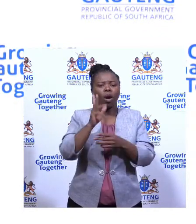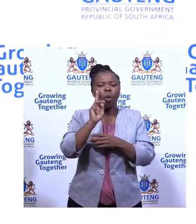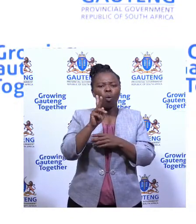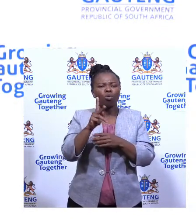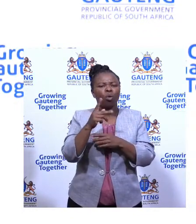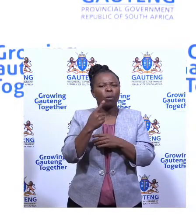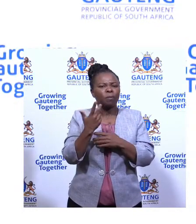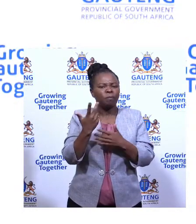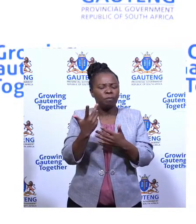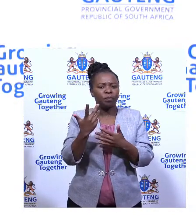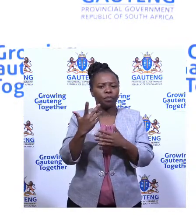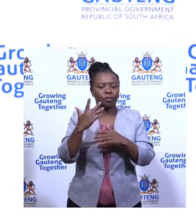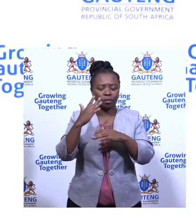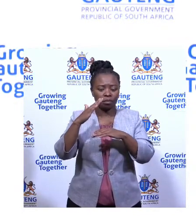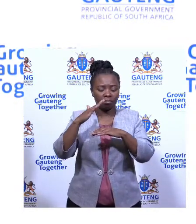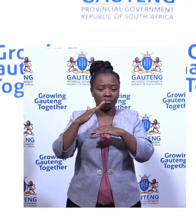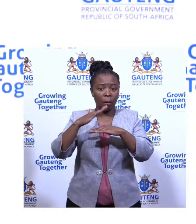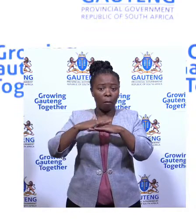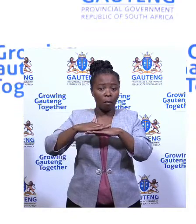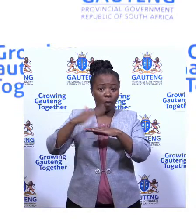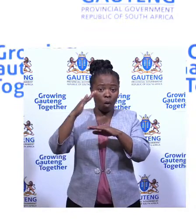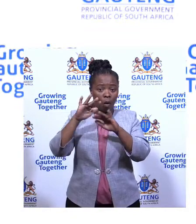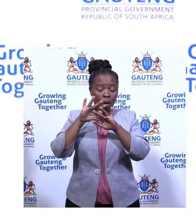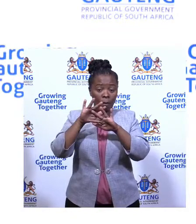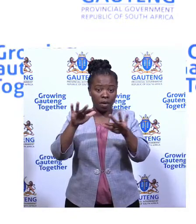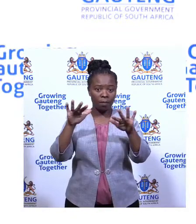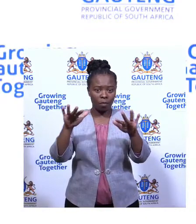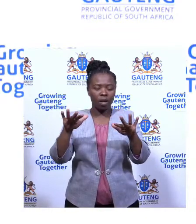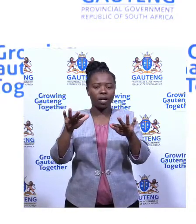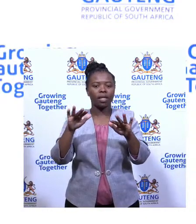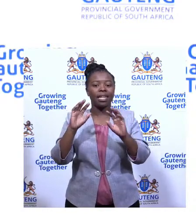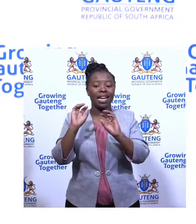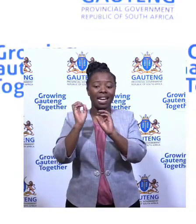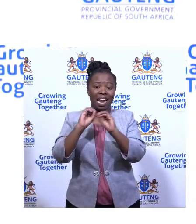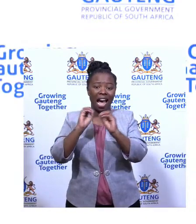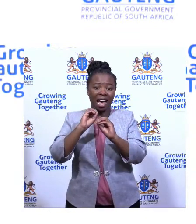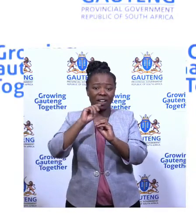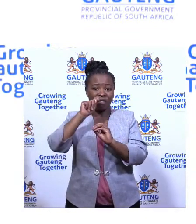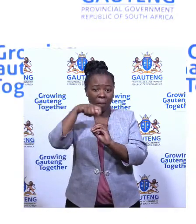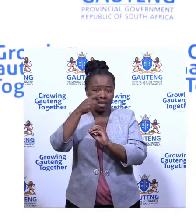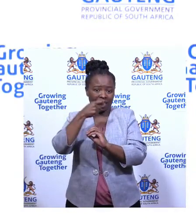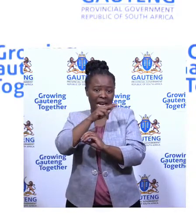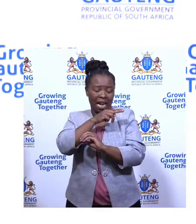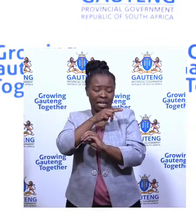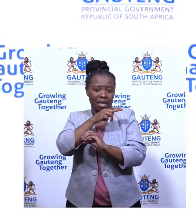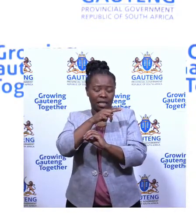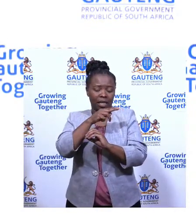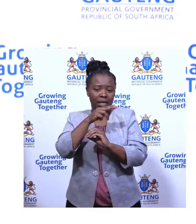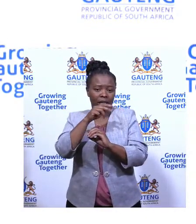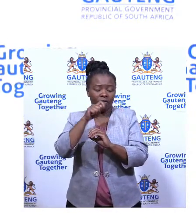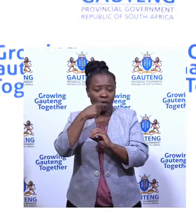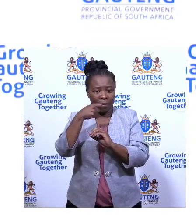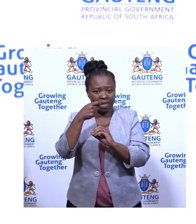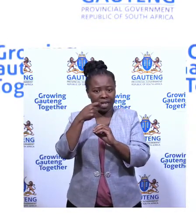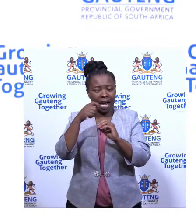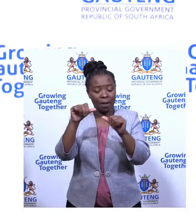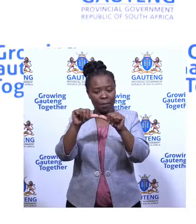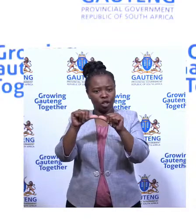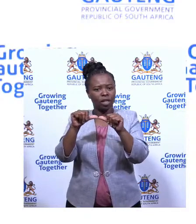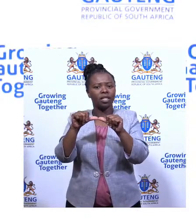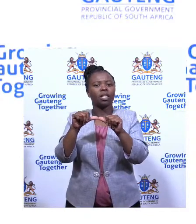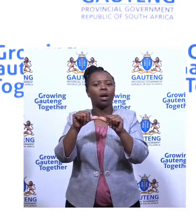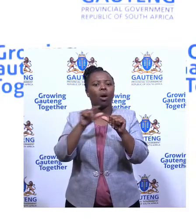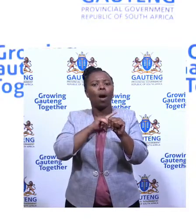that more people are responding to non-pharmaceutical measures. You remember we always complained people